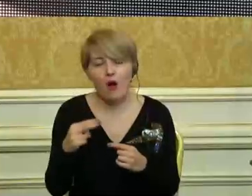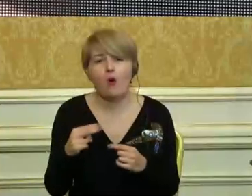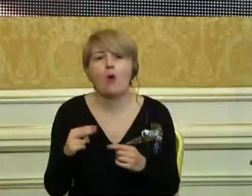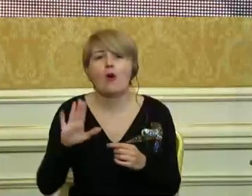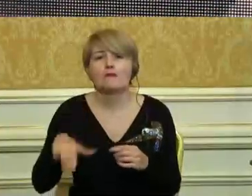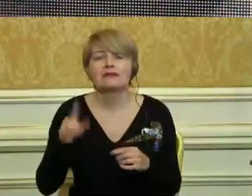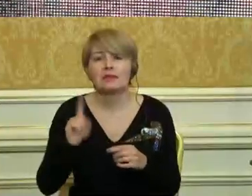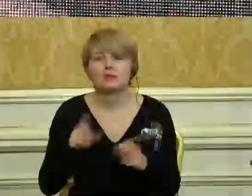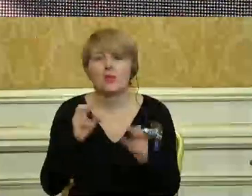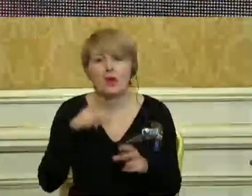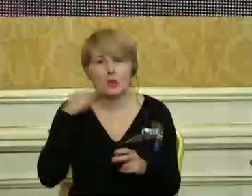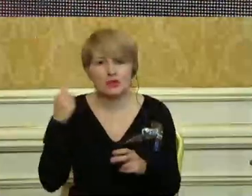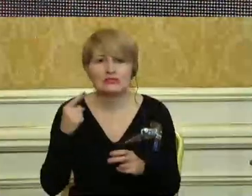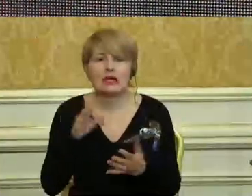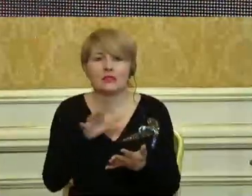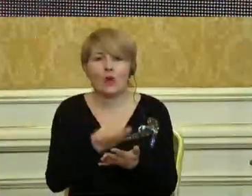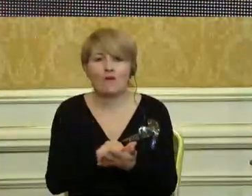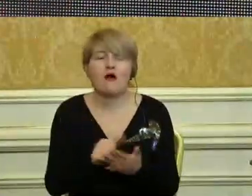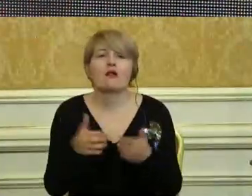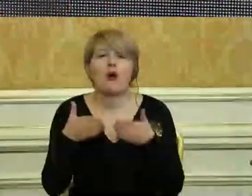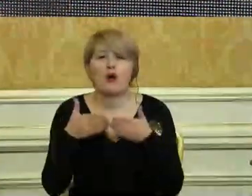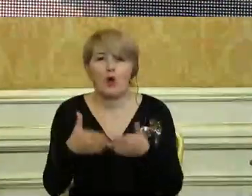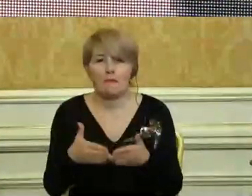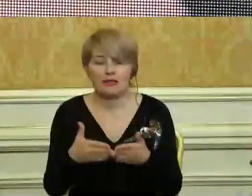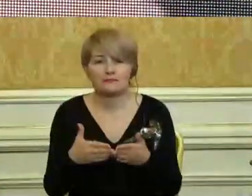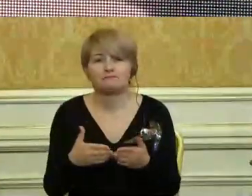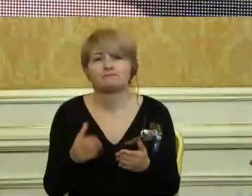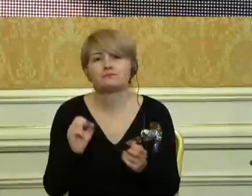ships, as we just discussed, on November 25th.